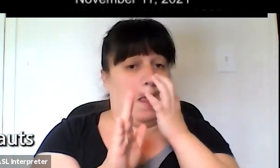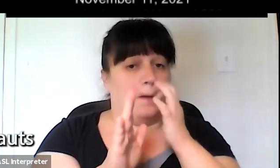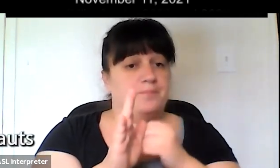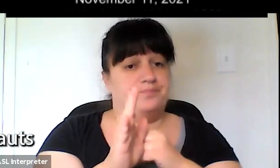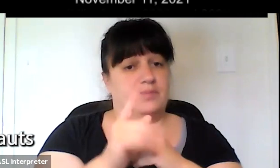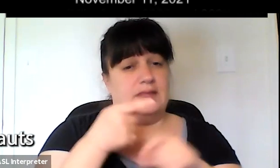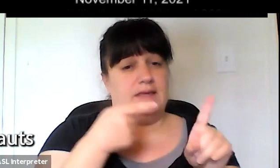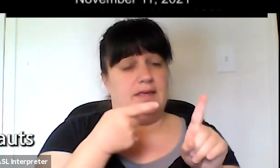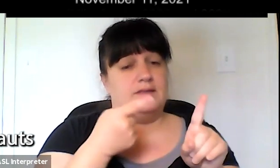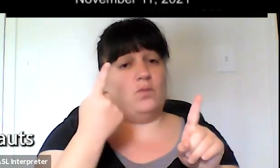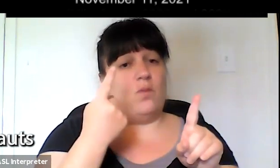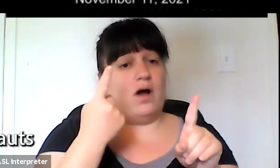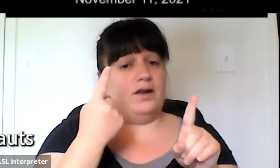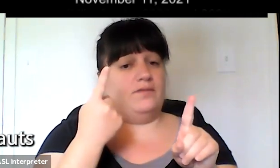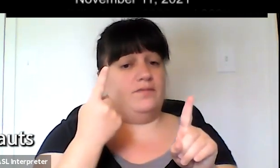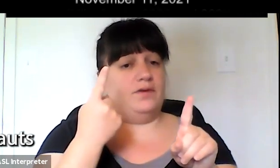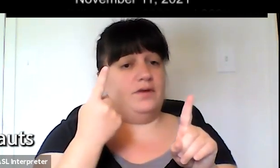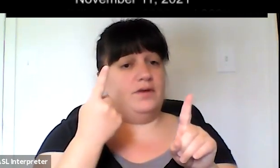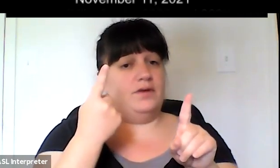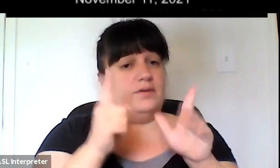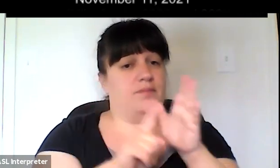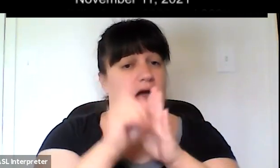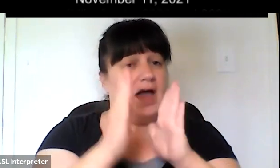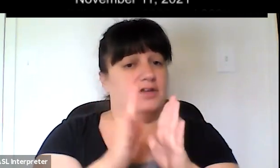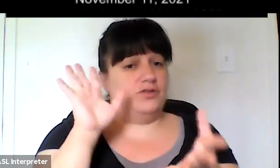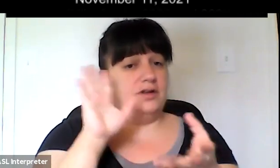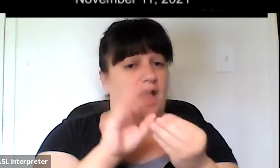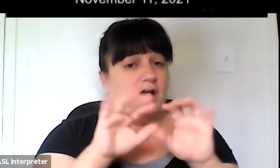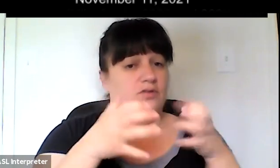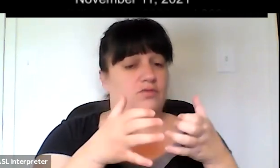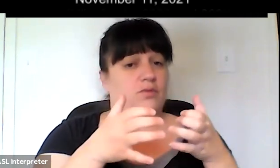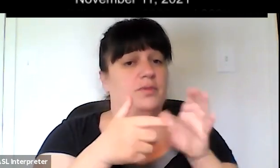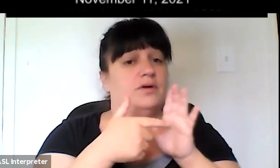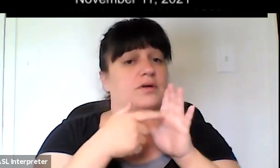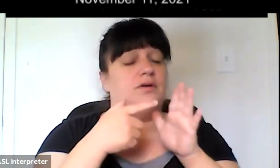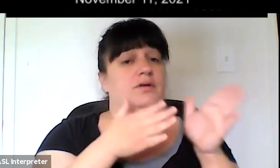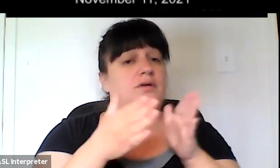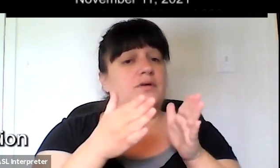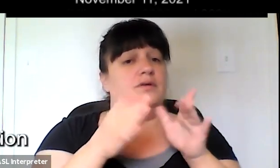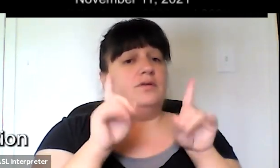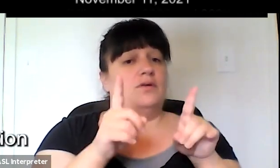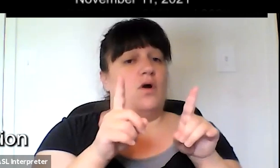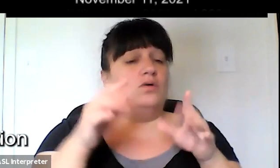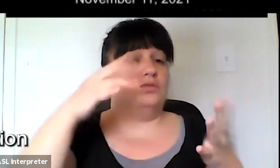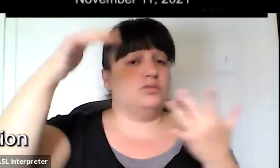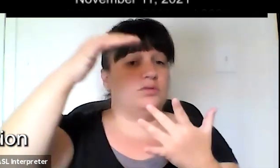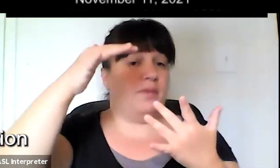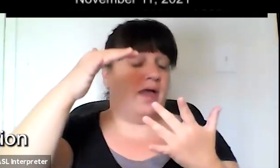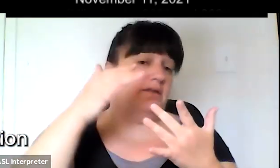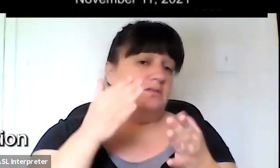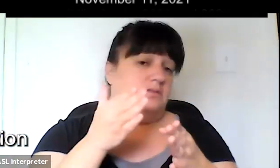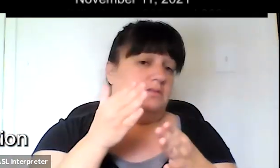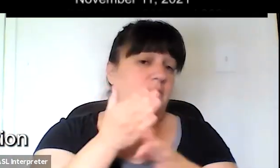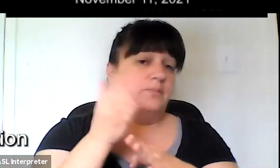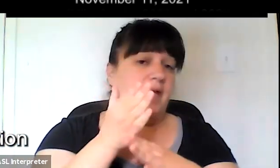is one of the Axiom 1 astronauts slated to go to outer space, namely the